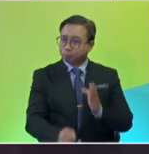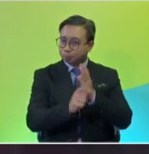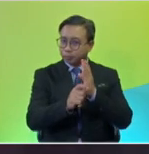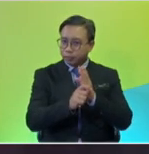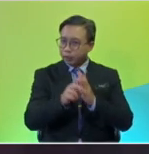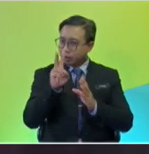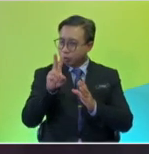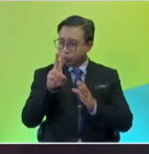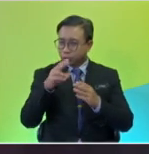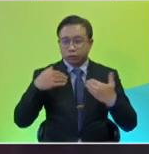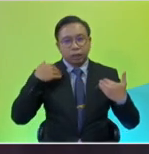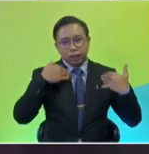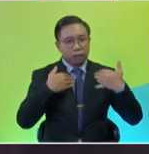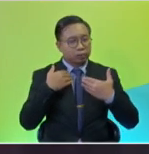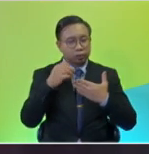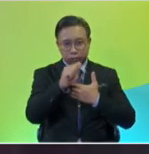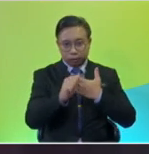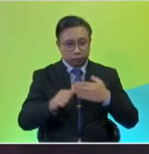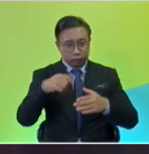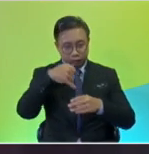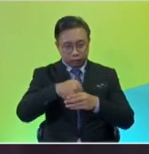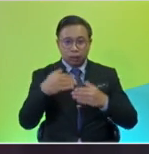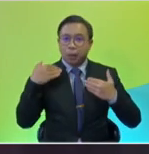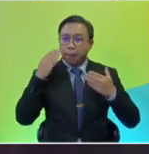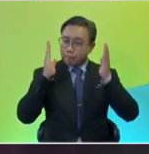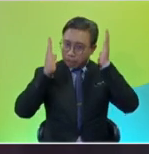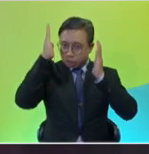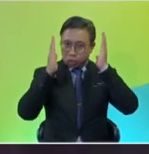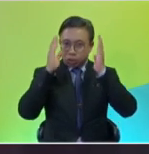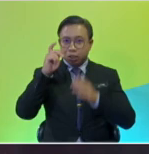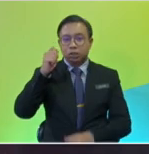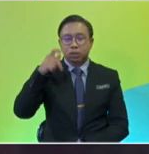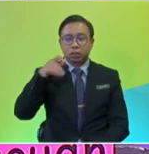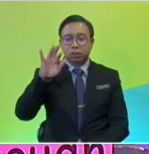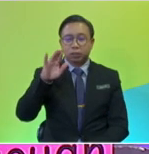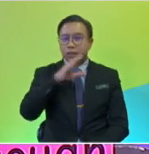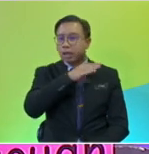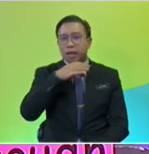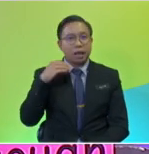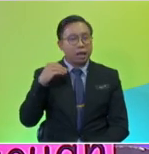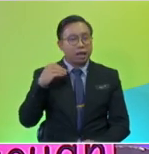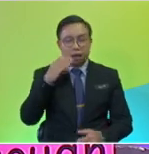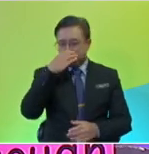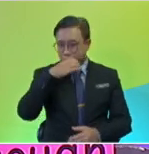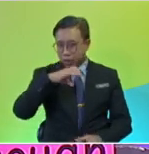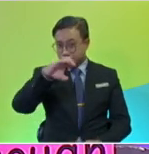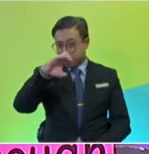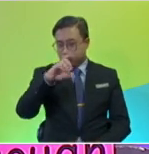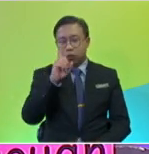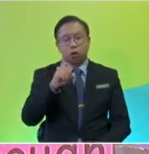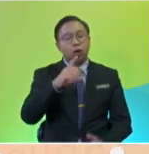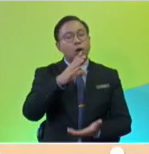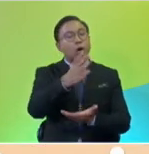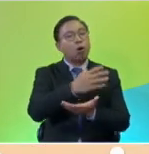2 endangered animals in Malaysia, which are tapir and also elephant, I want all the